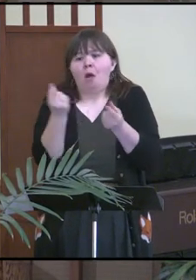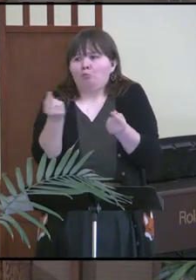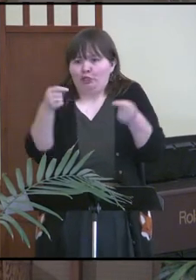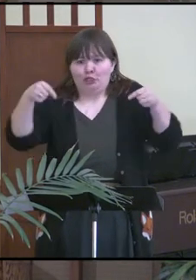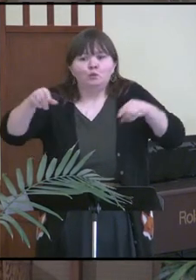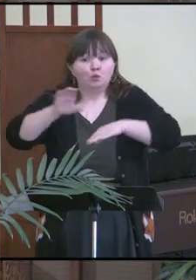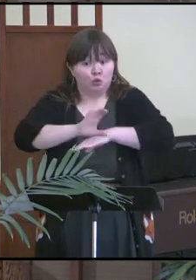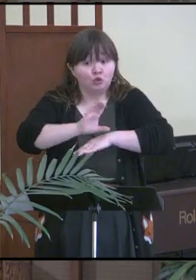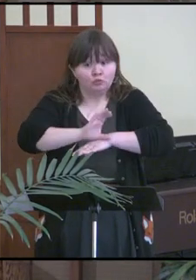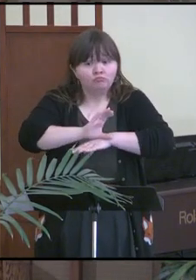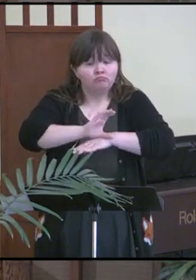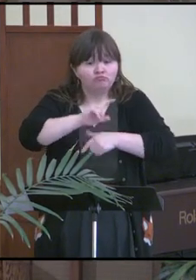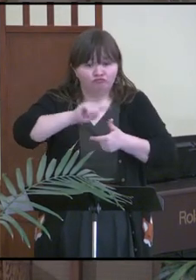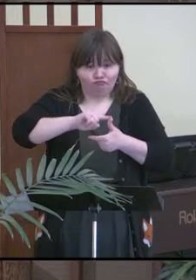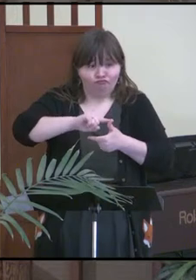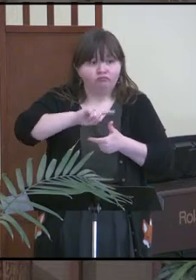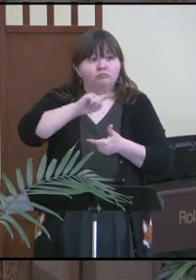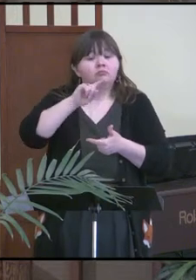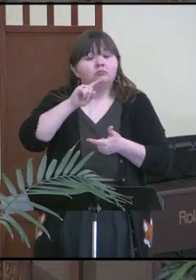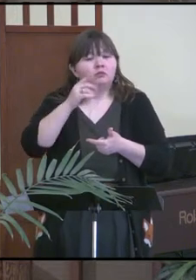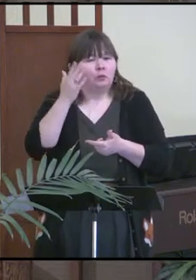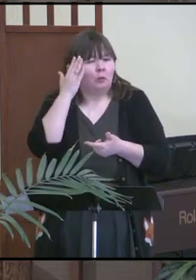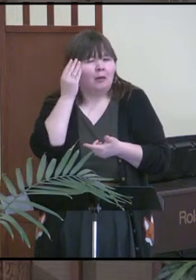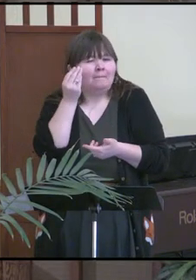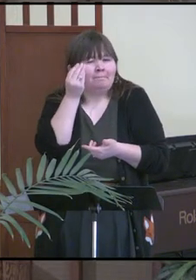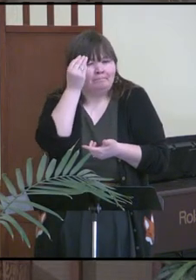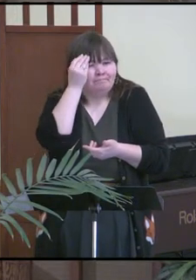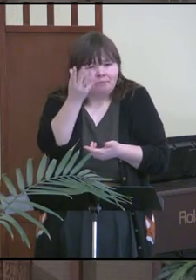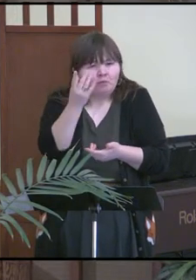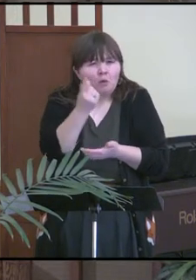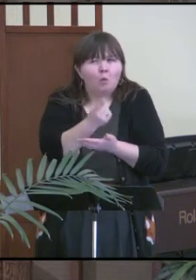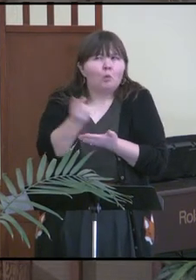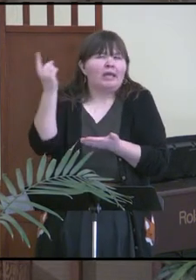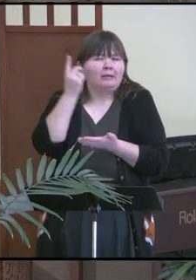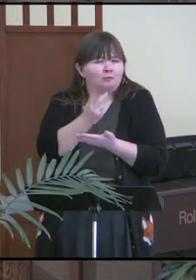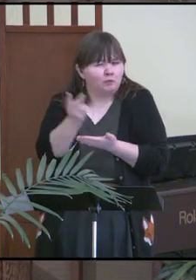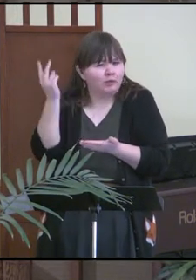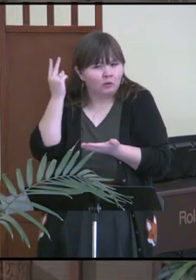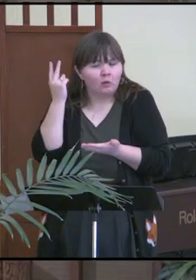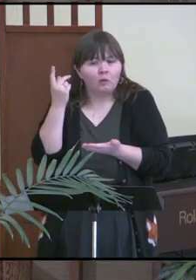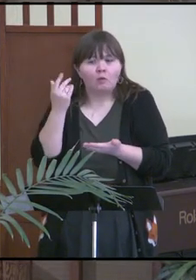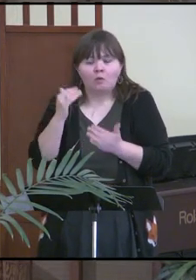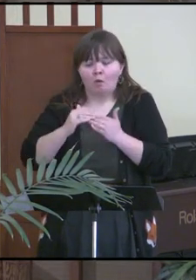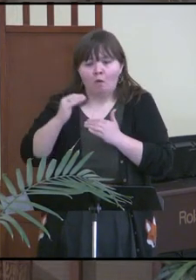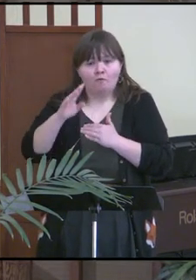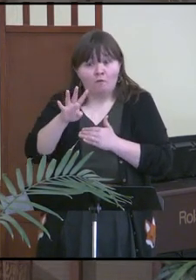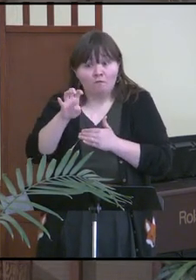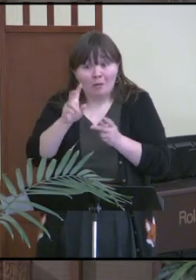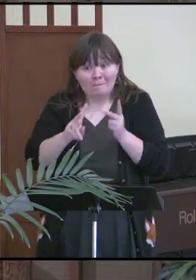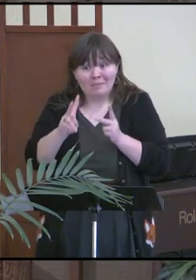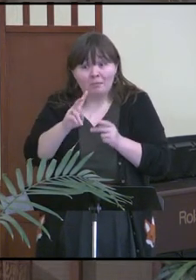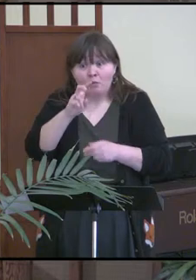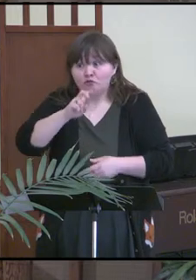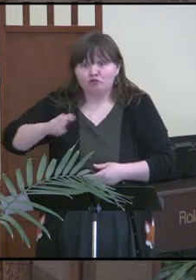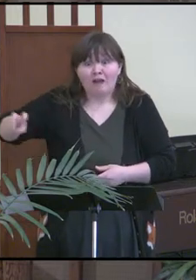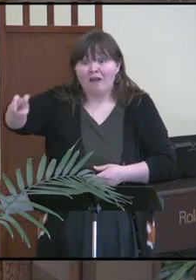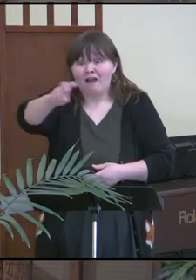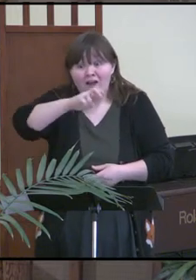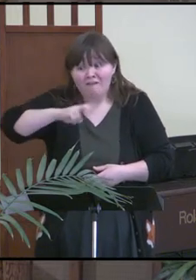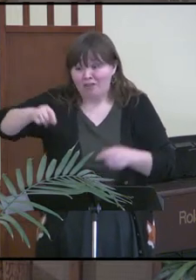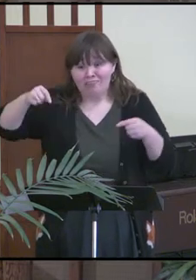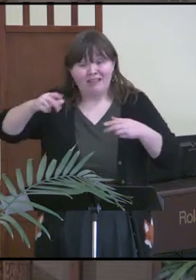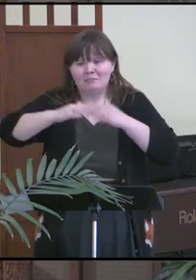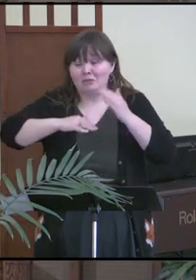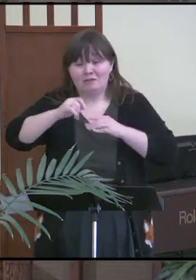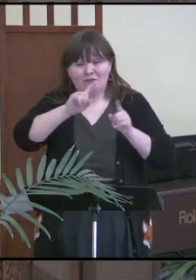here. I mentioned a few weeks back that we have well over 400 people that travel through this building for